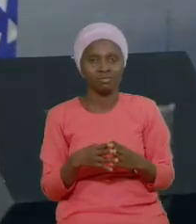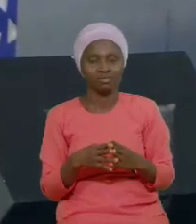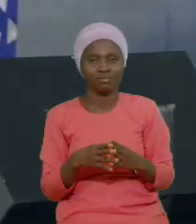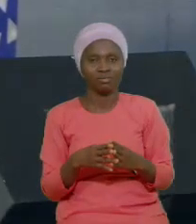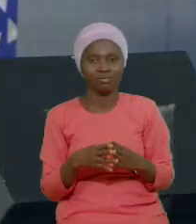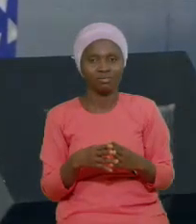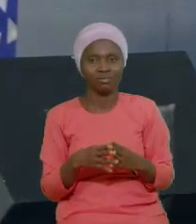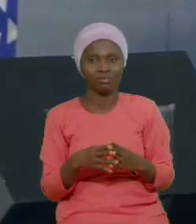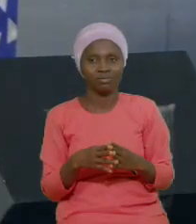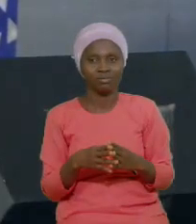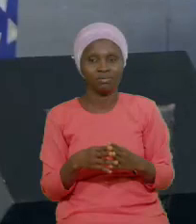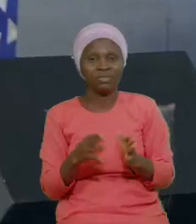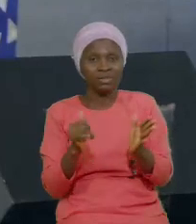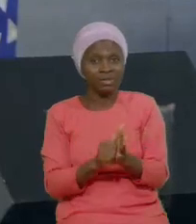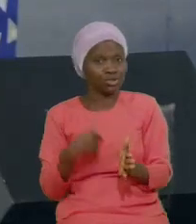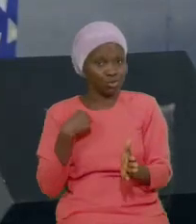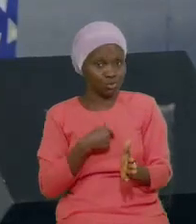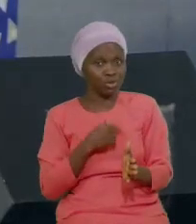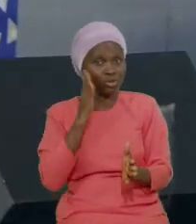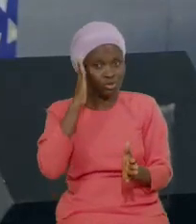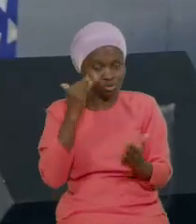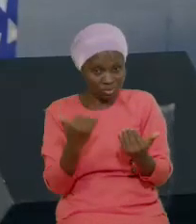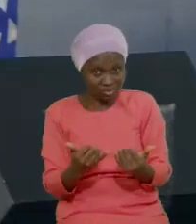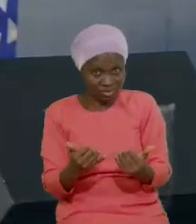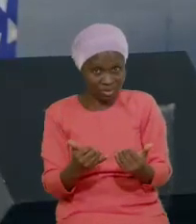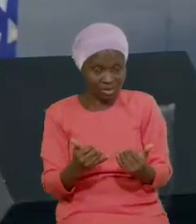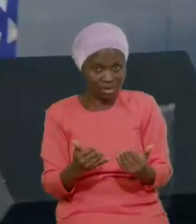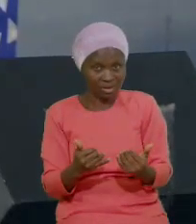That we should now live soberly.